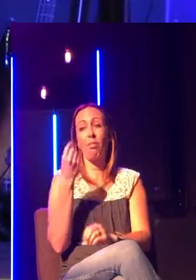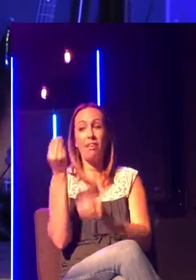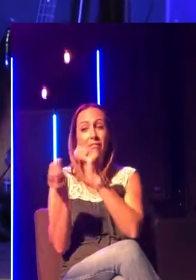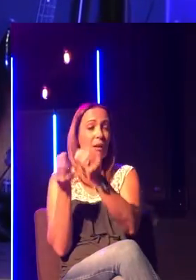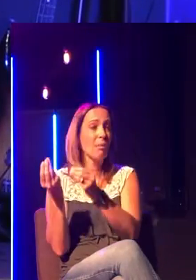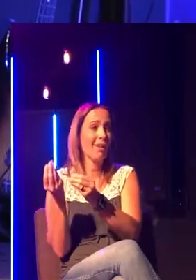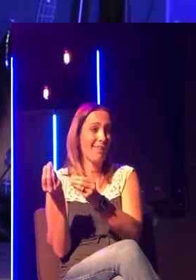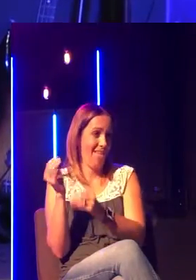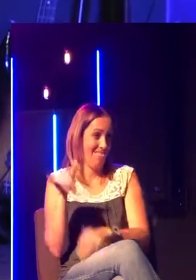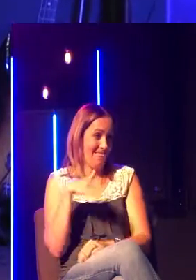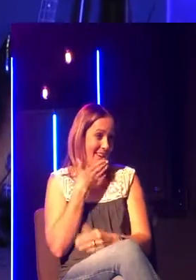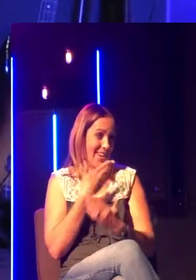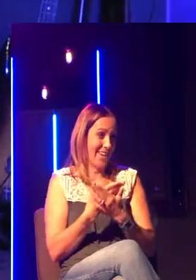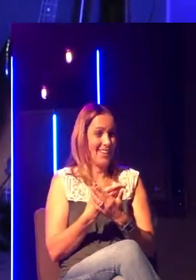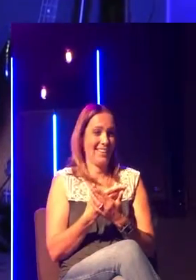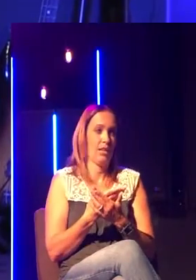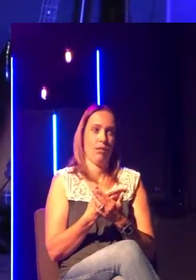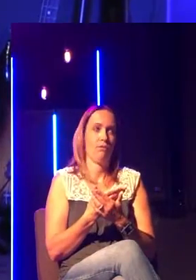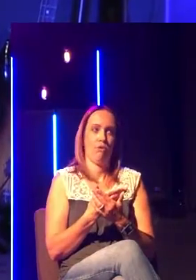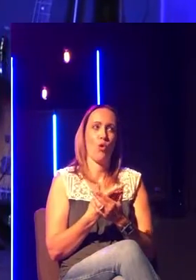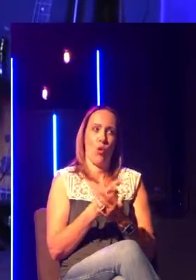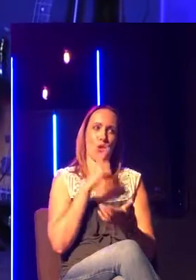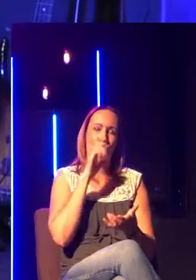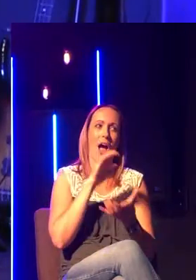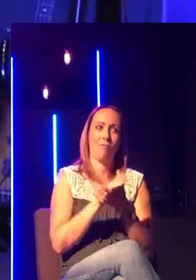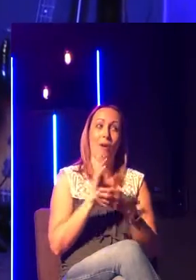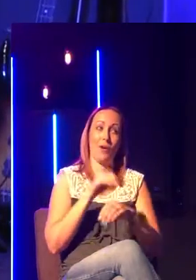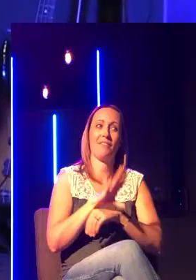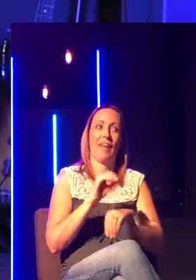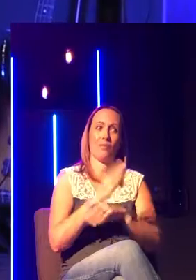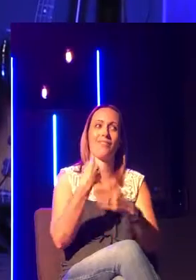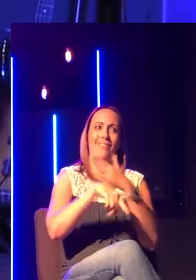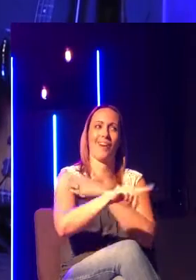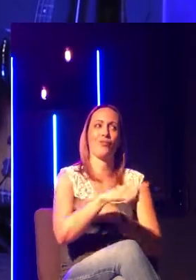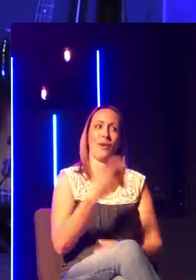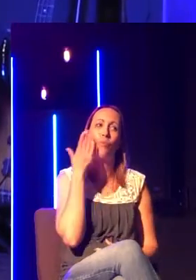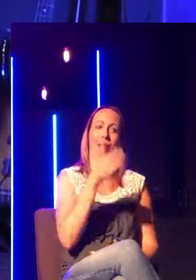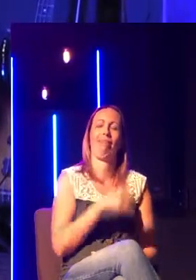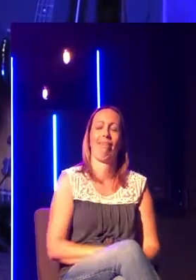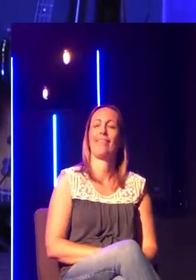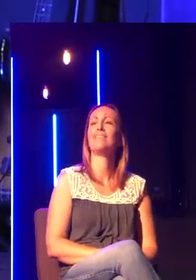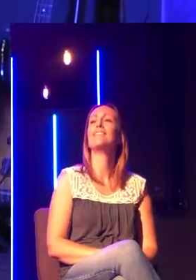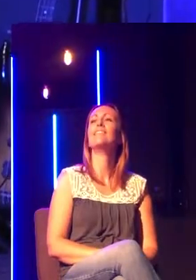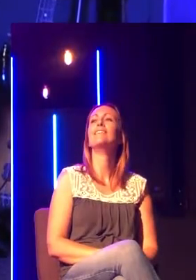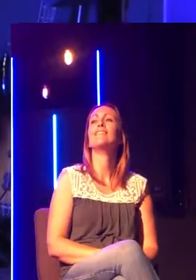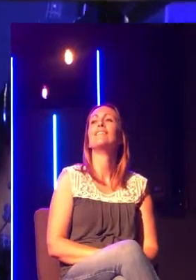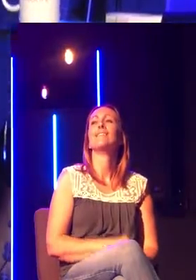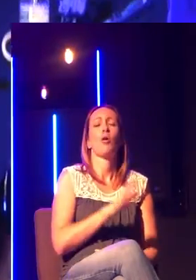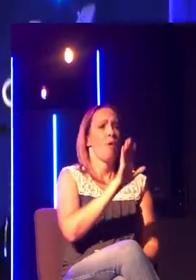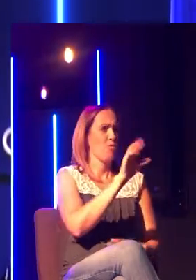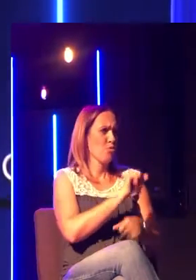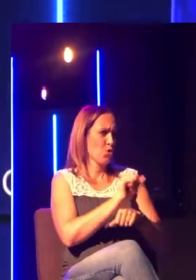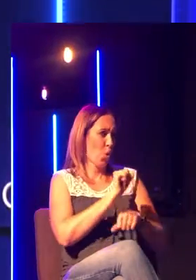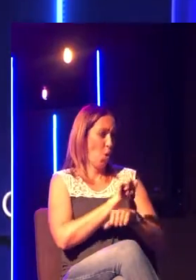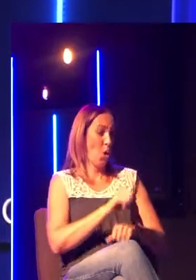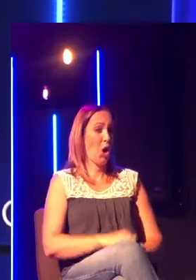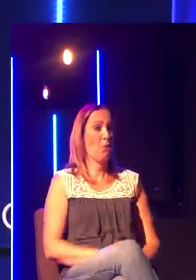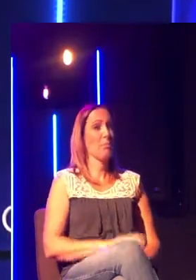good? No, you'll have marital counseling with Pastor Aaron next week. How about in your workplace? You show up at